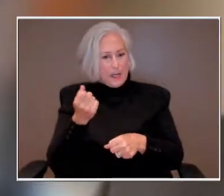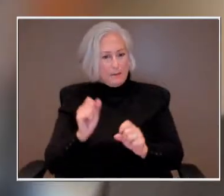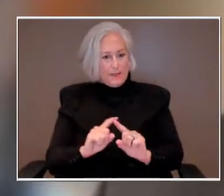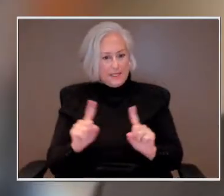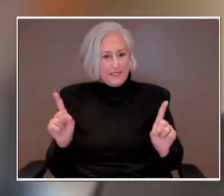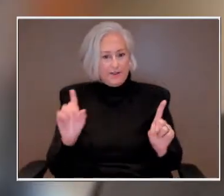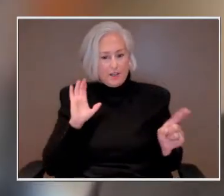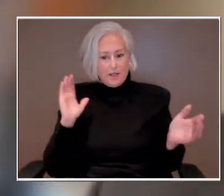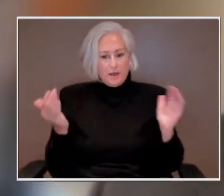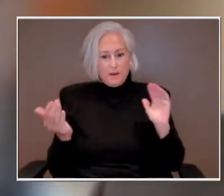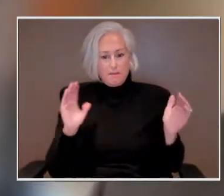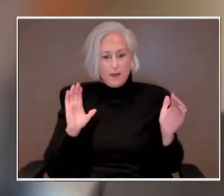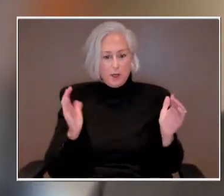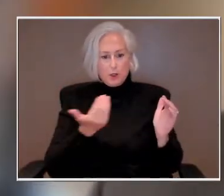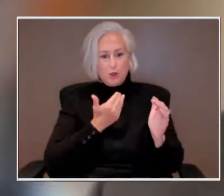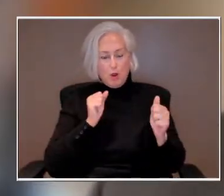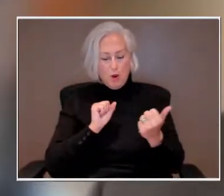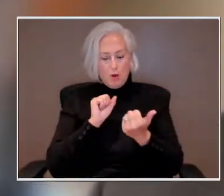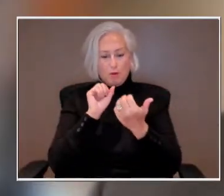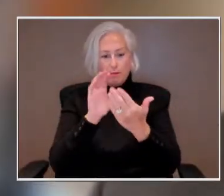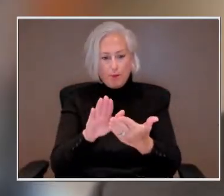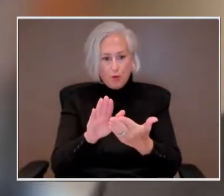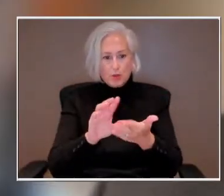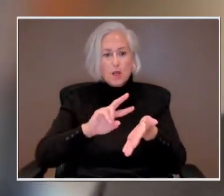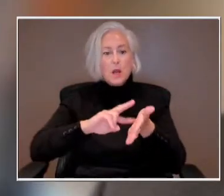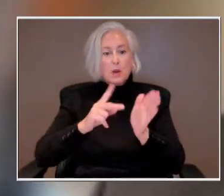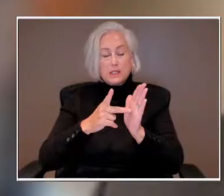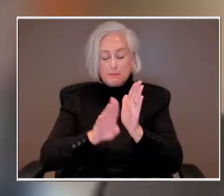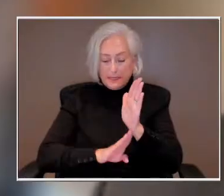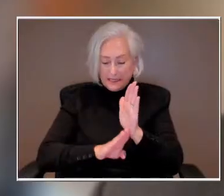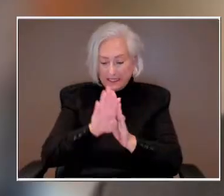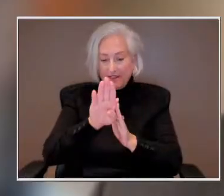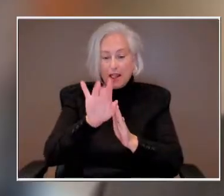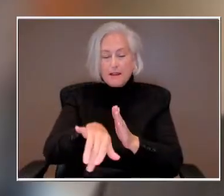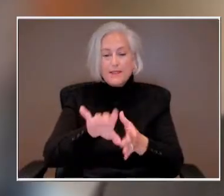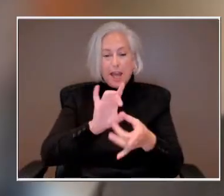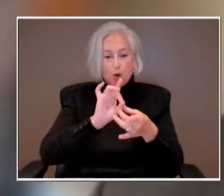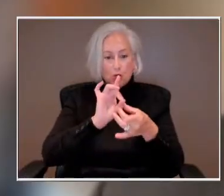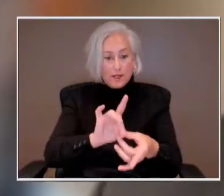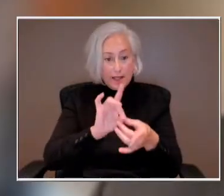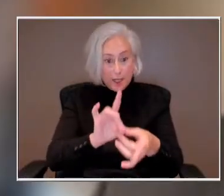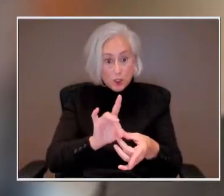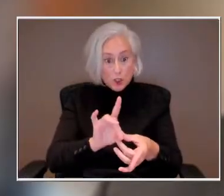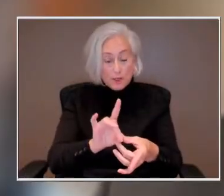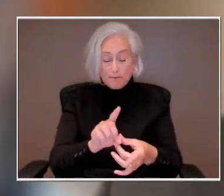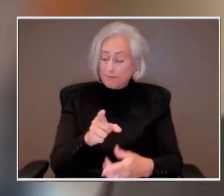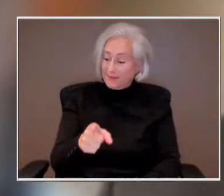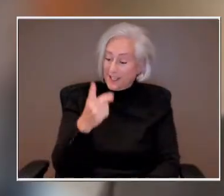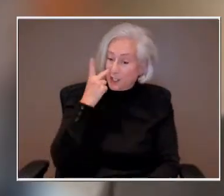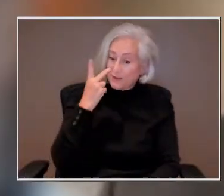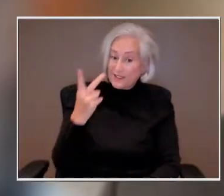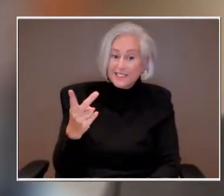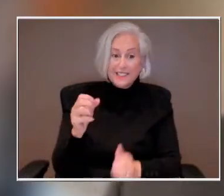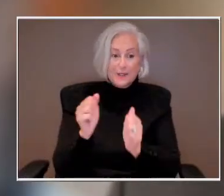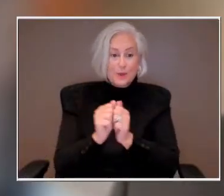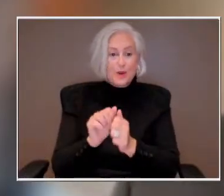to really develop that relationship with the patient, I think, that you've seen and observed with Janae and the